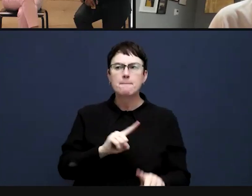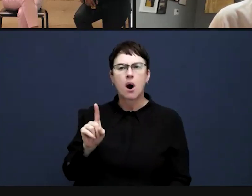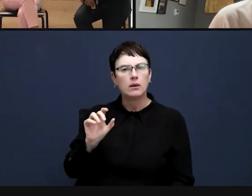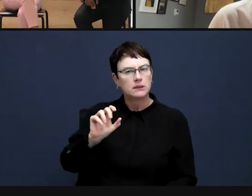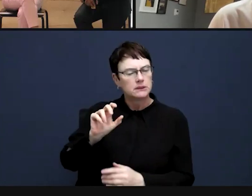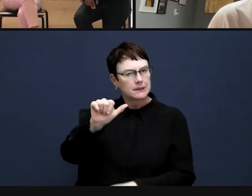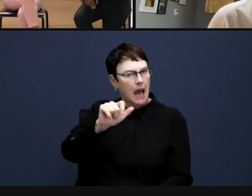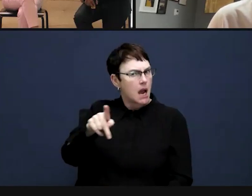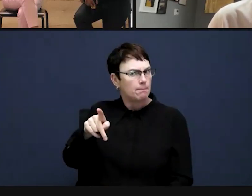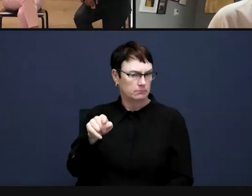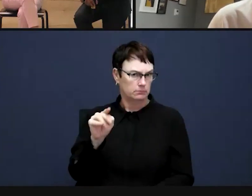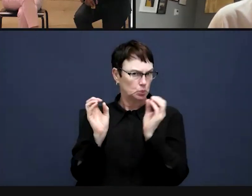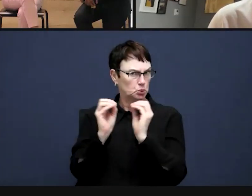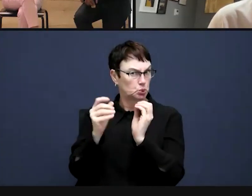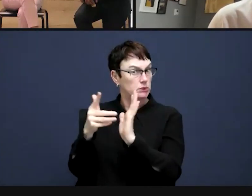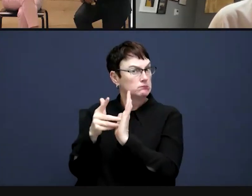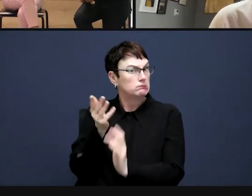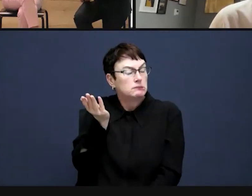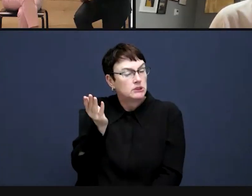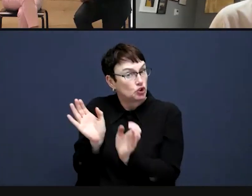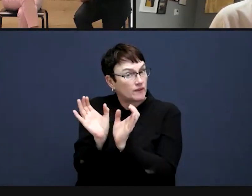that's interesting.